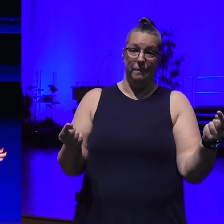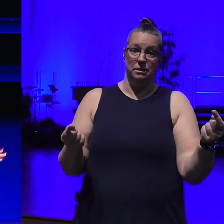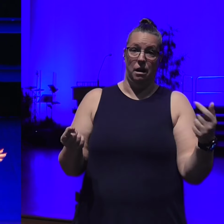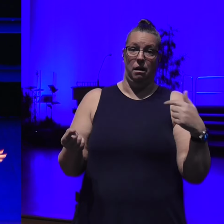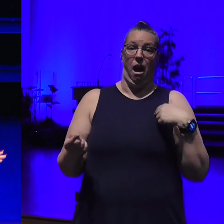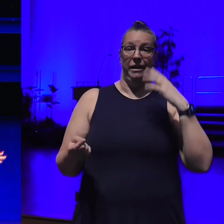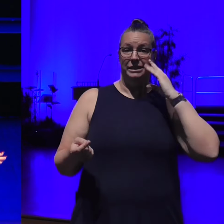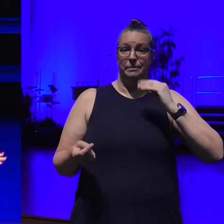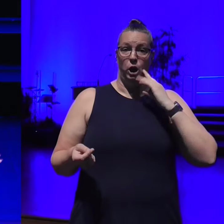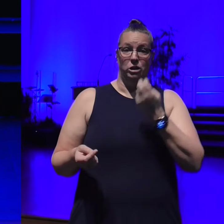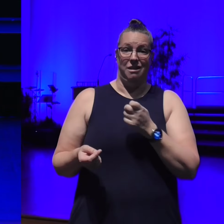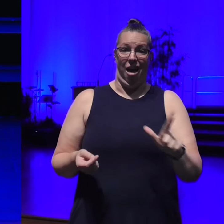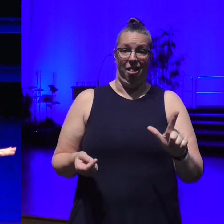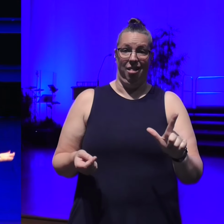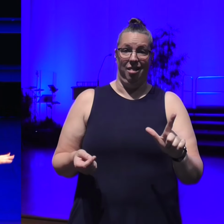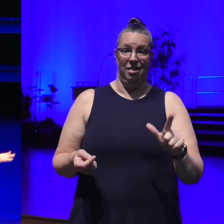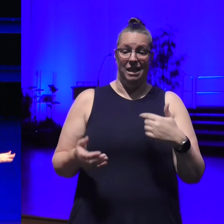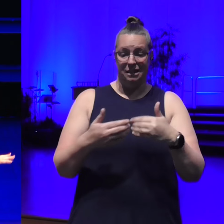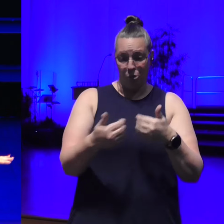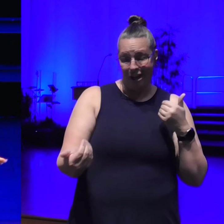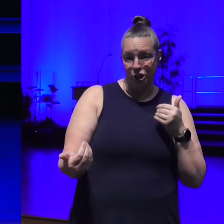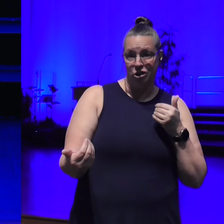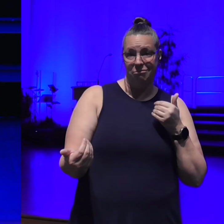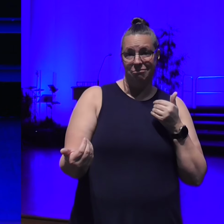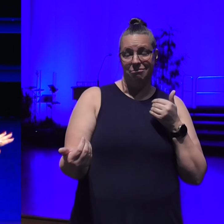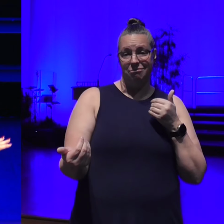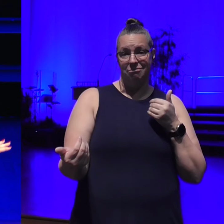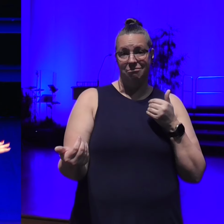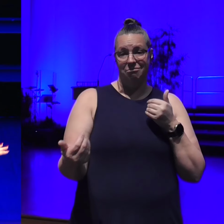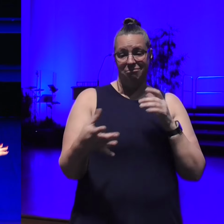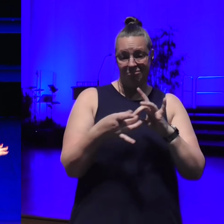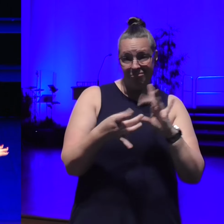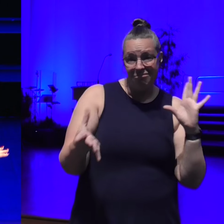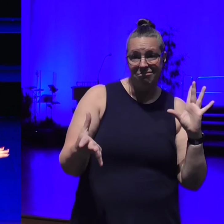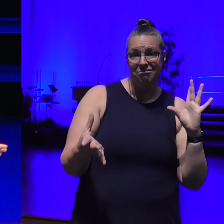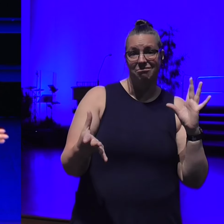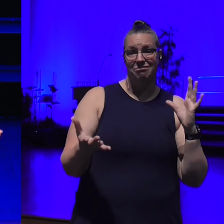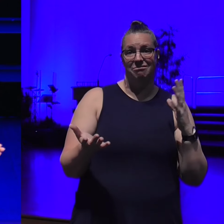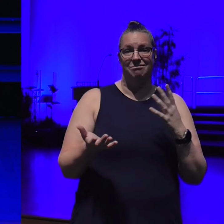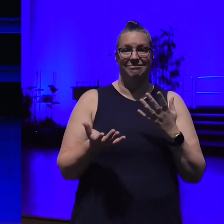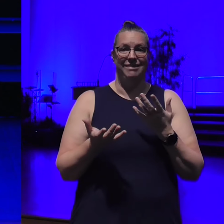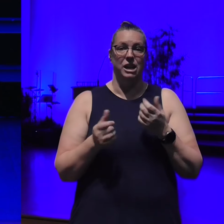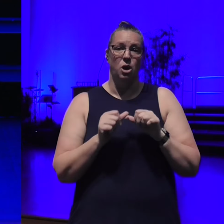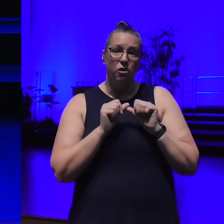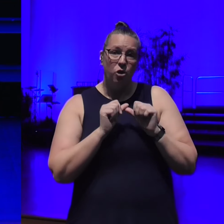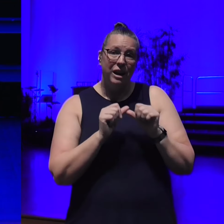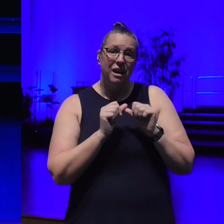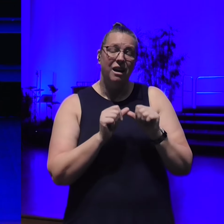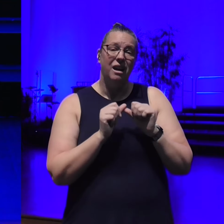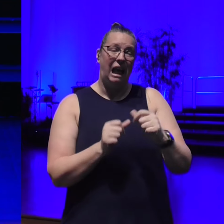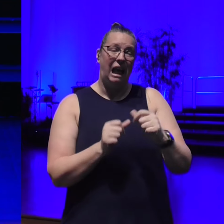hell. I experience separation. I experience disconnect. So if we continue to persist thinking that